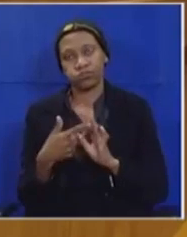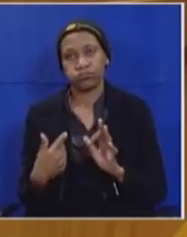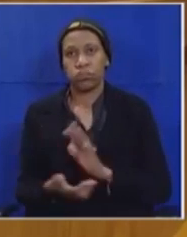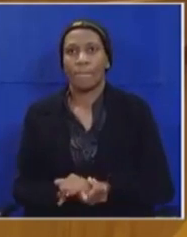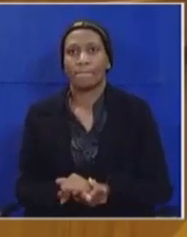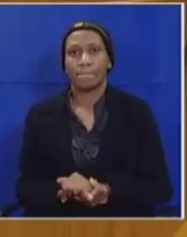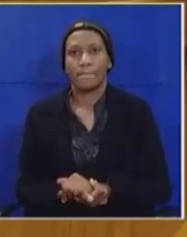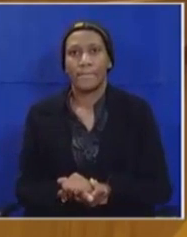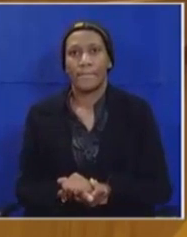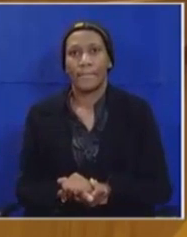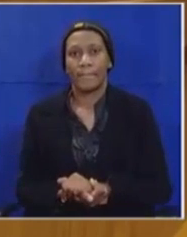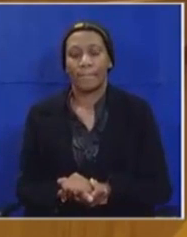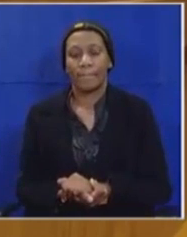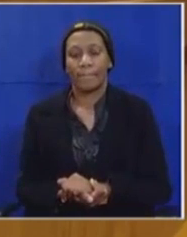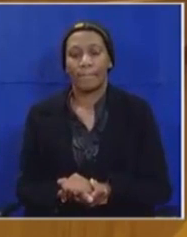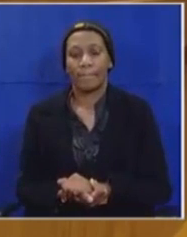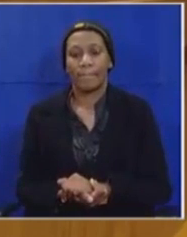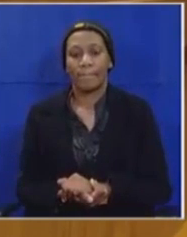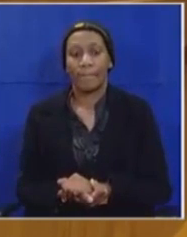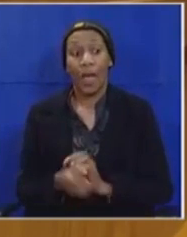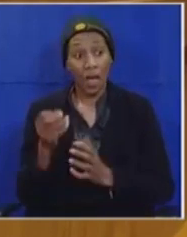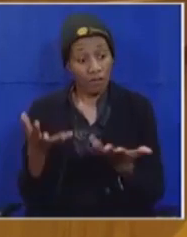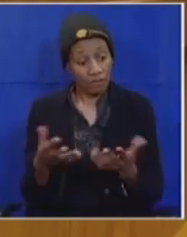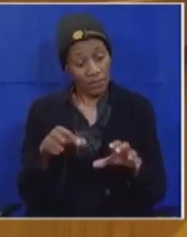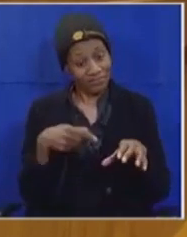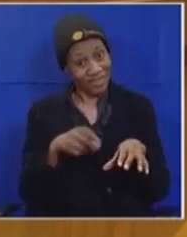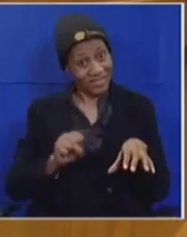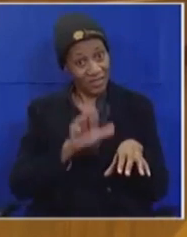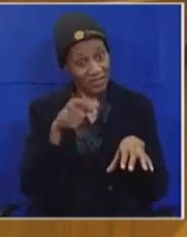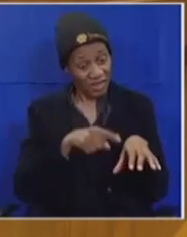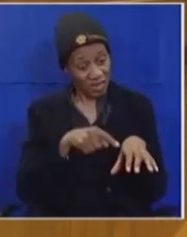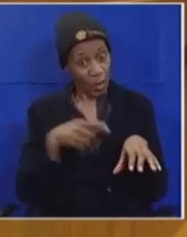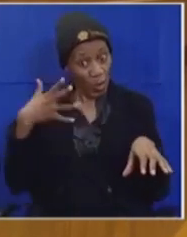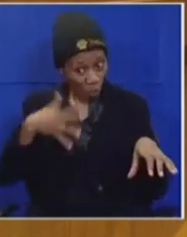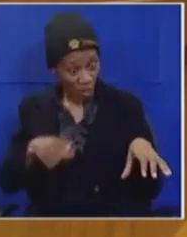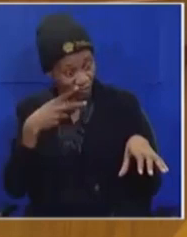Suid-Afrika moet voorgaan. Nou, as ons nie